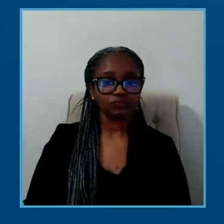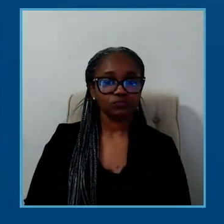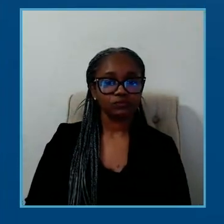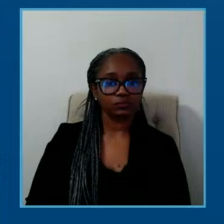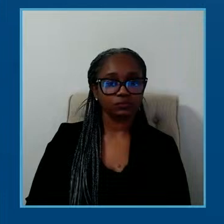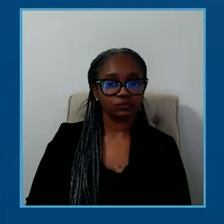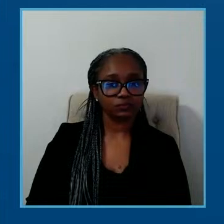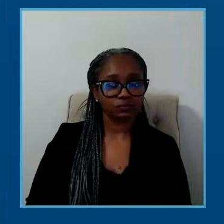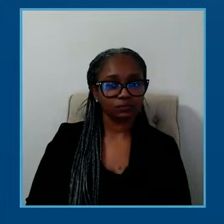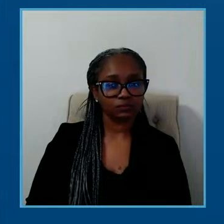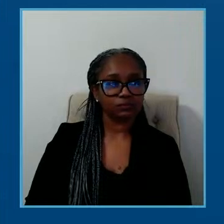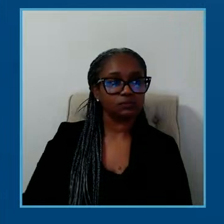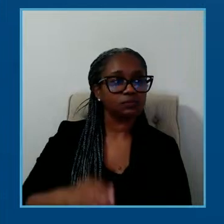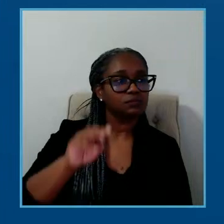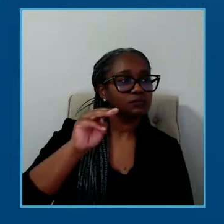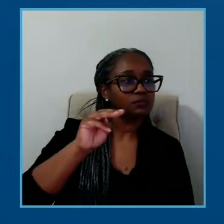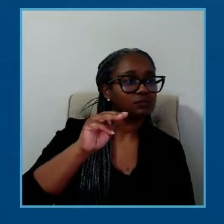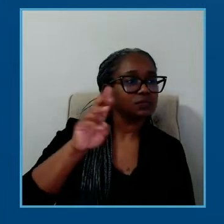Mr. Klatt?